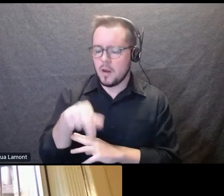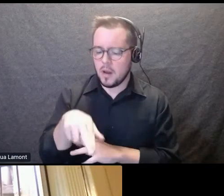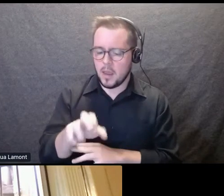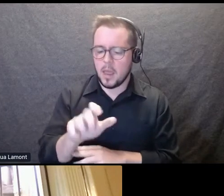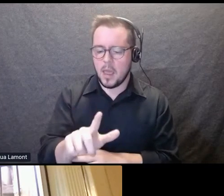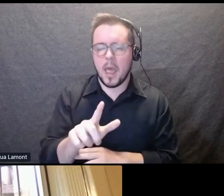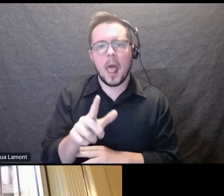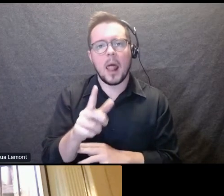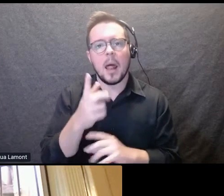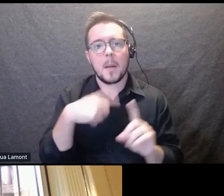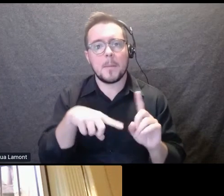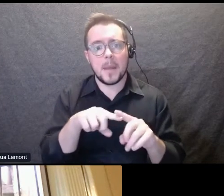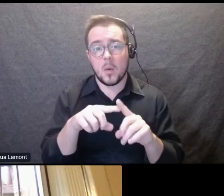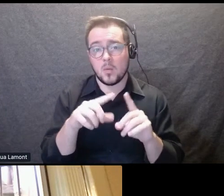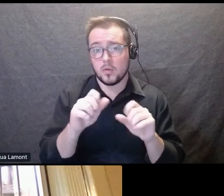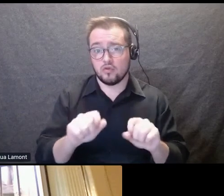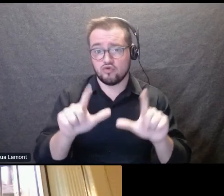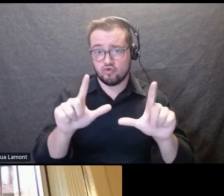the screen share.